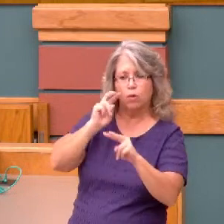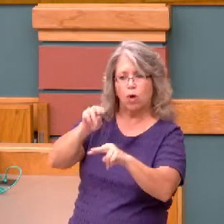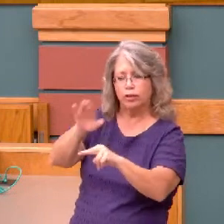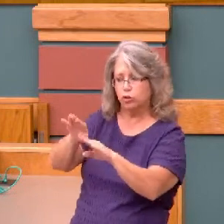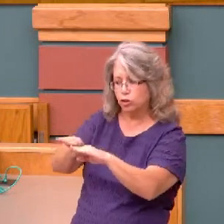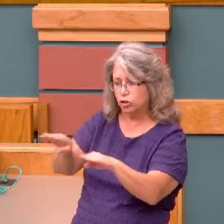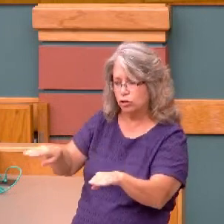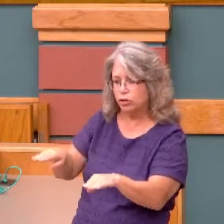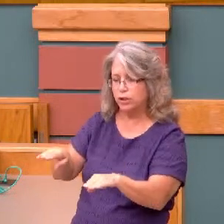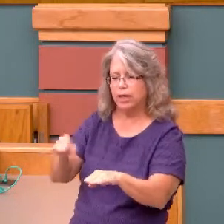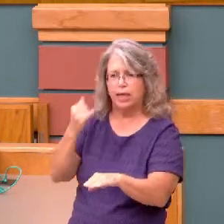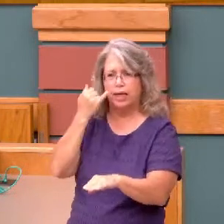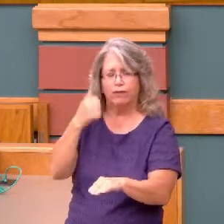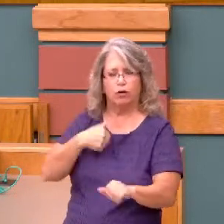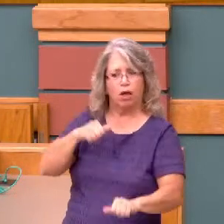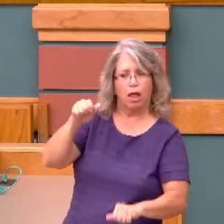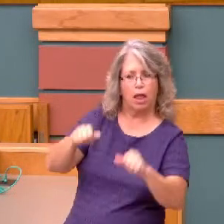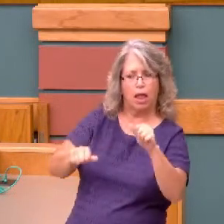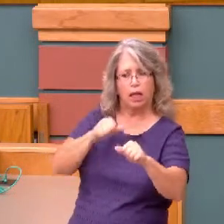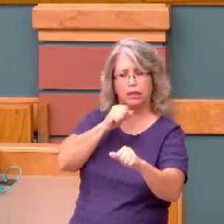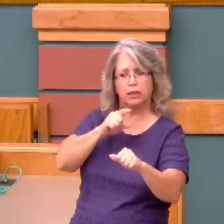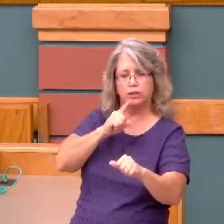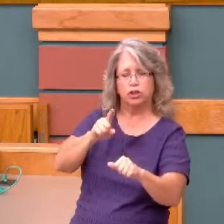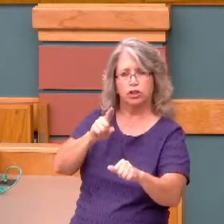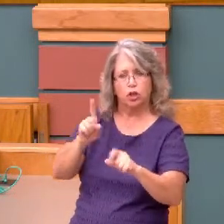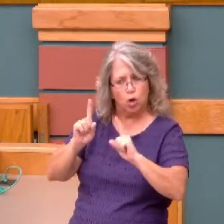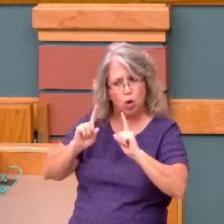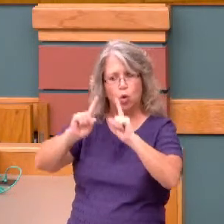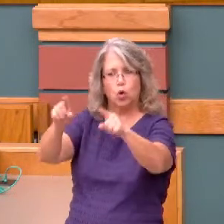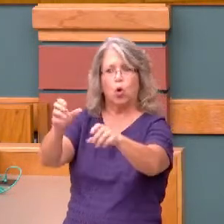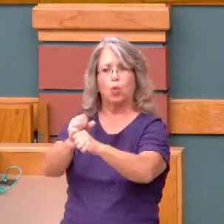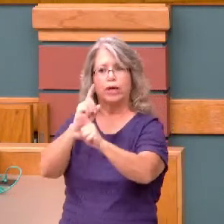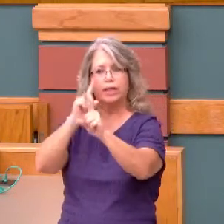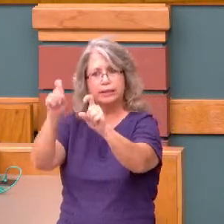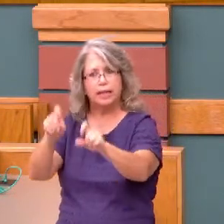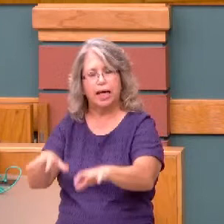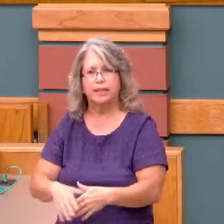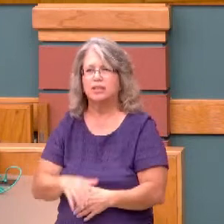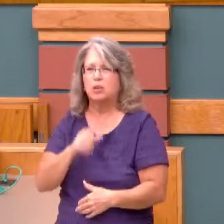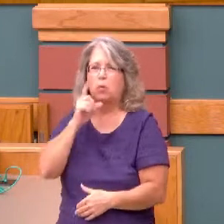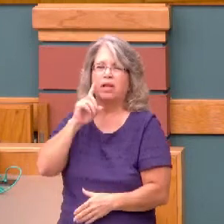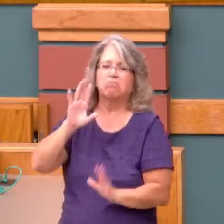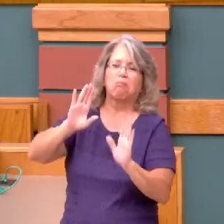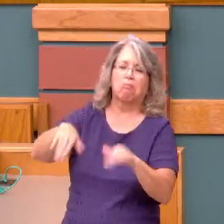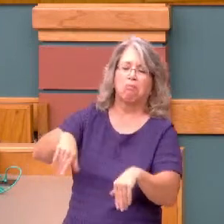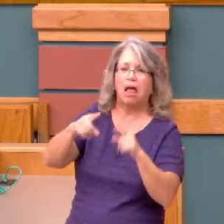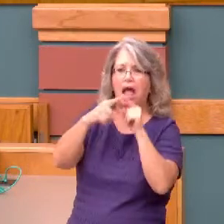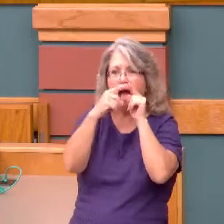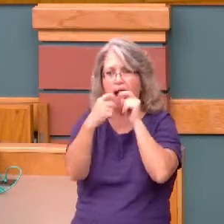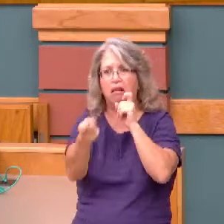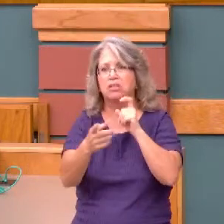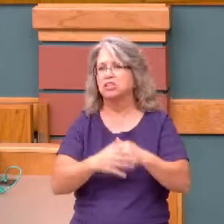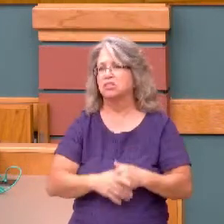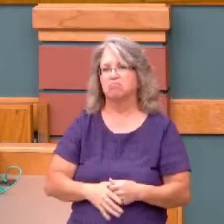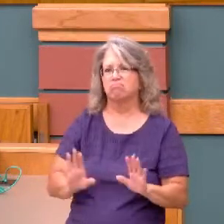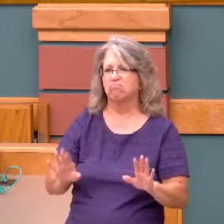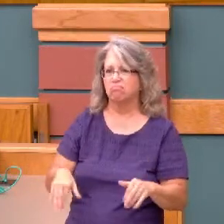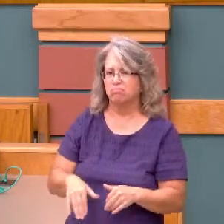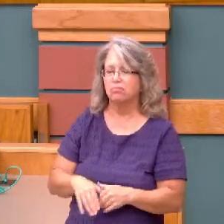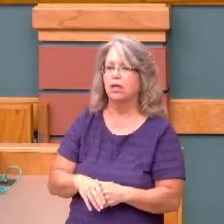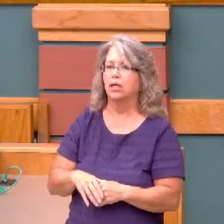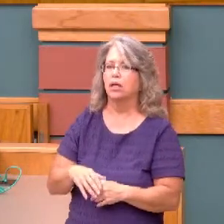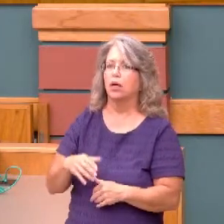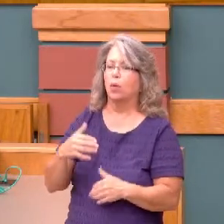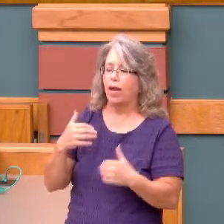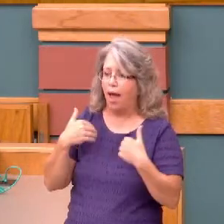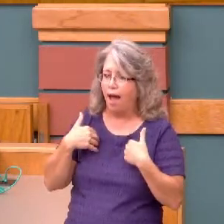have it checked out. Don't delay seeking a test because you think it could be allergies. We have effective treatments, but those